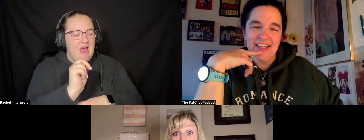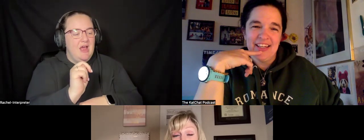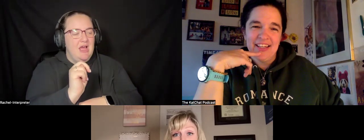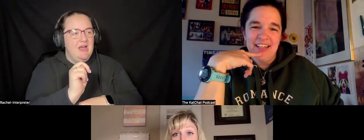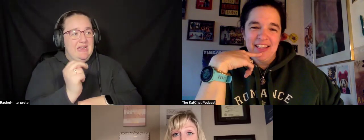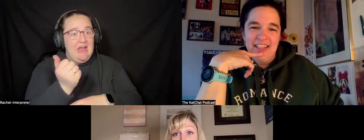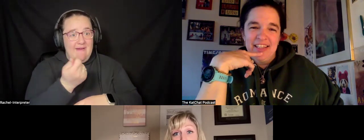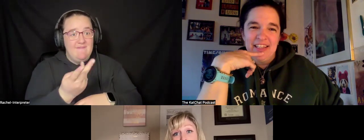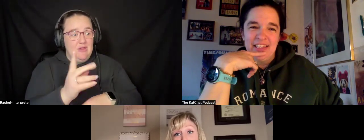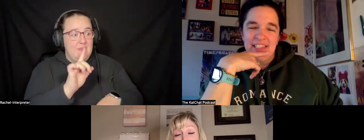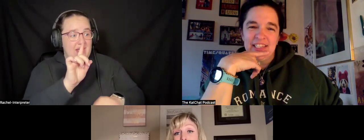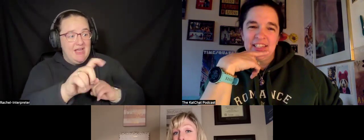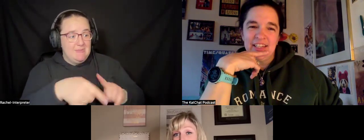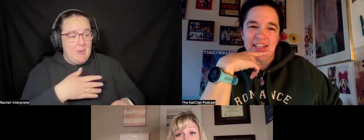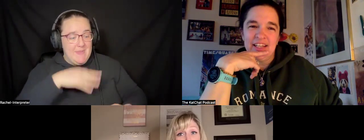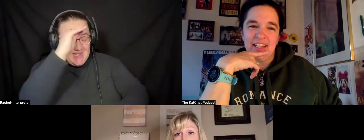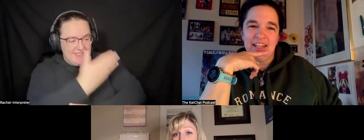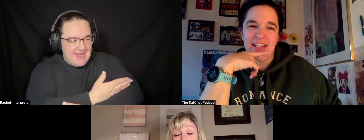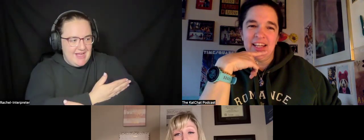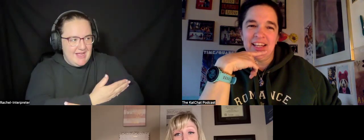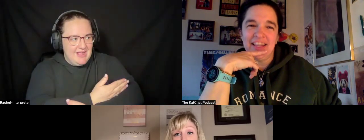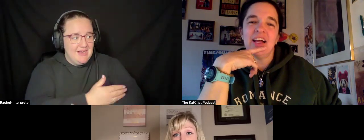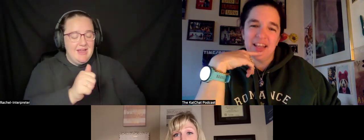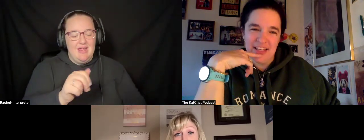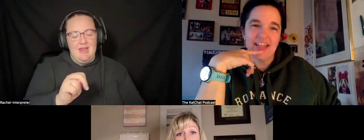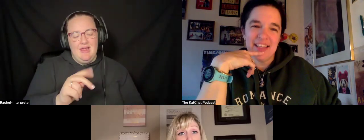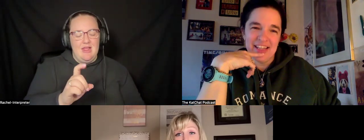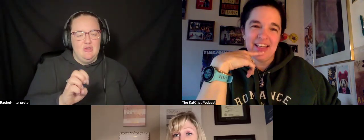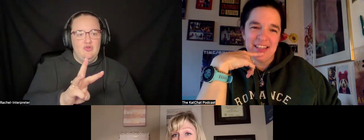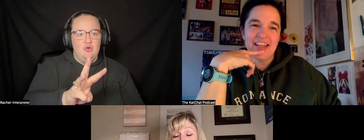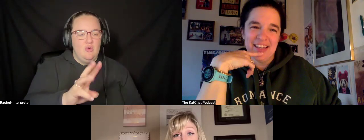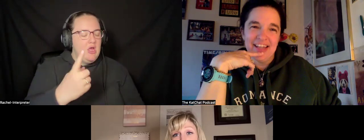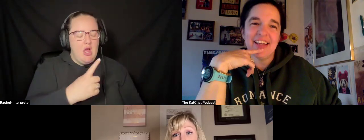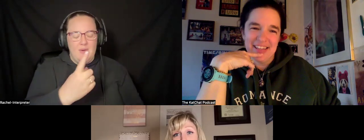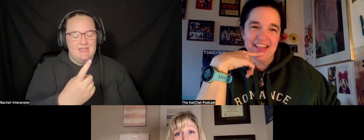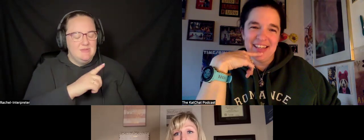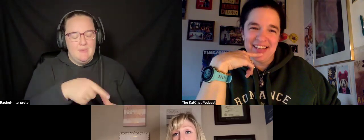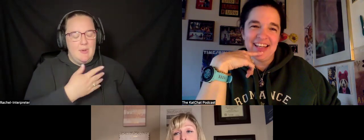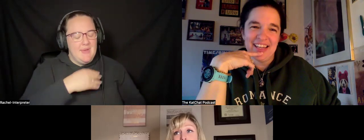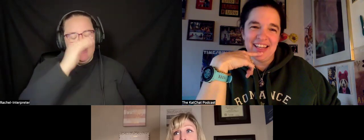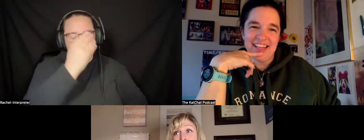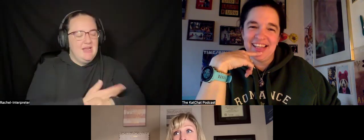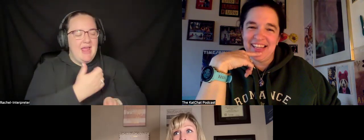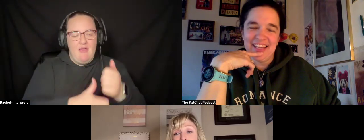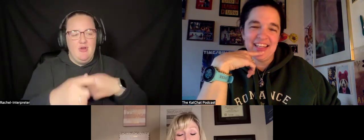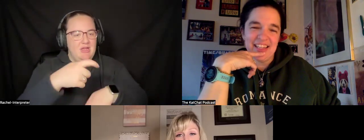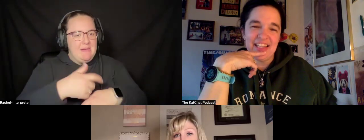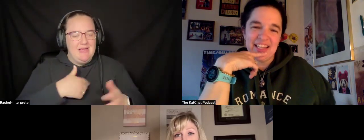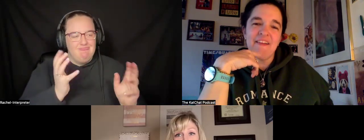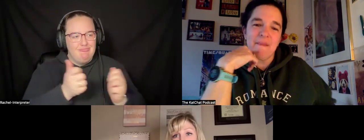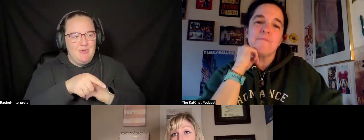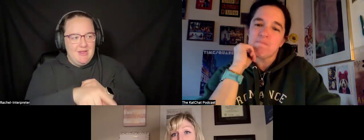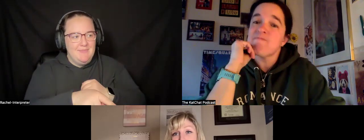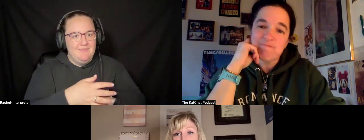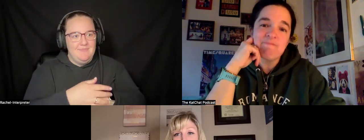of them asked about him, and like Andrew's always sweet. Every time I talk to Andrew Walker, he always asks how my son is, and because we're